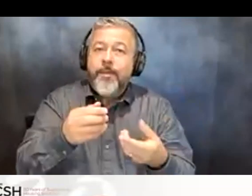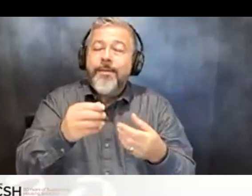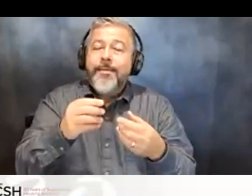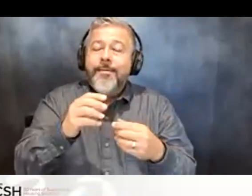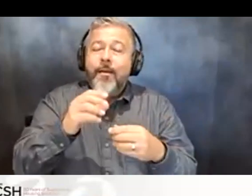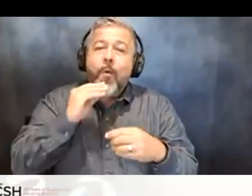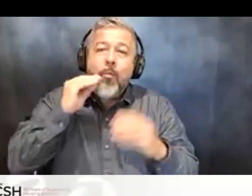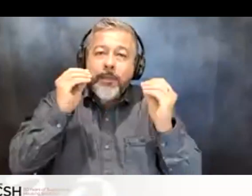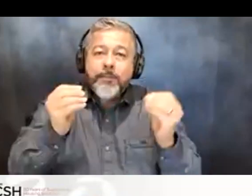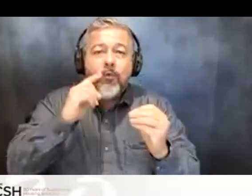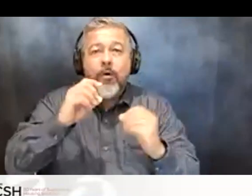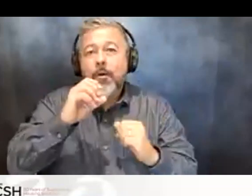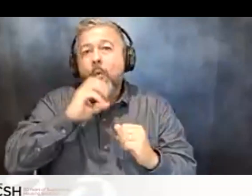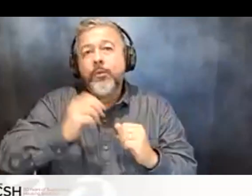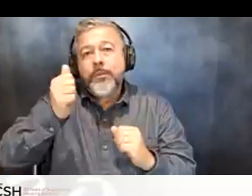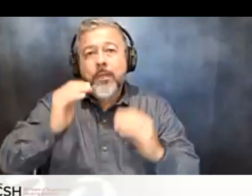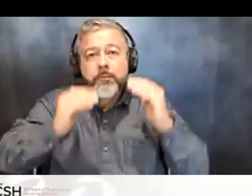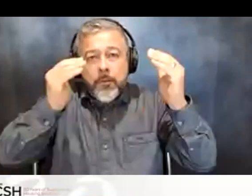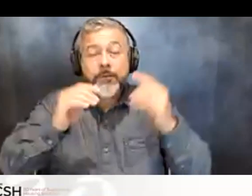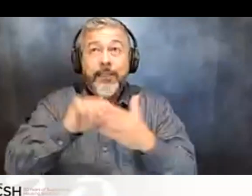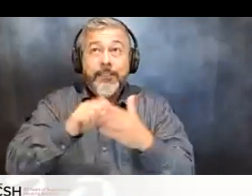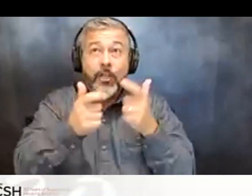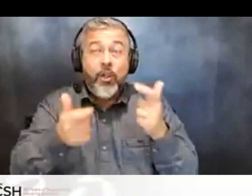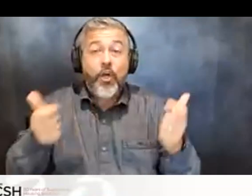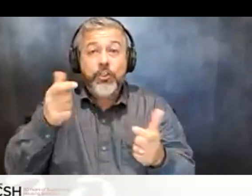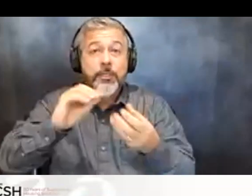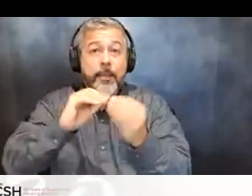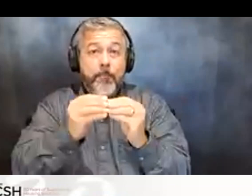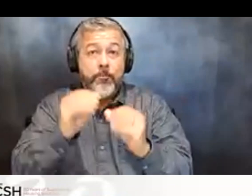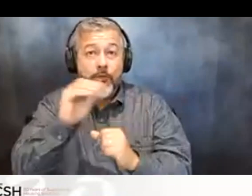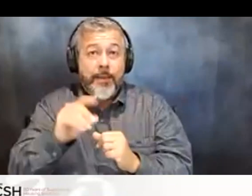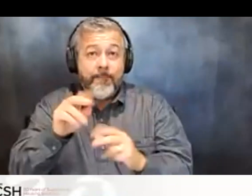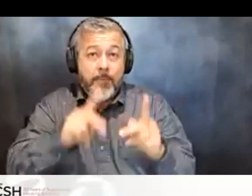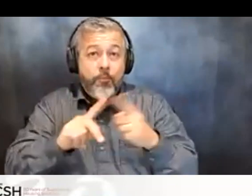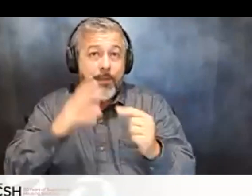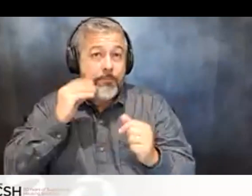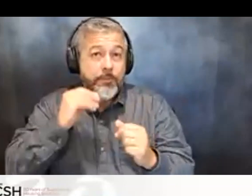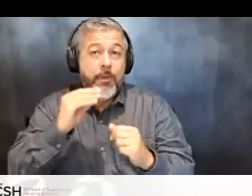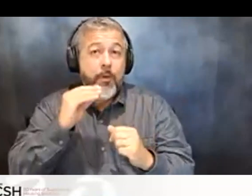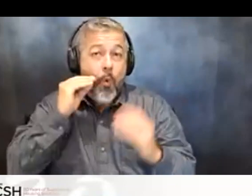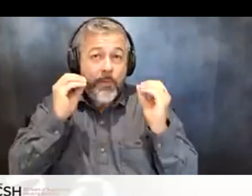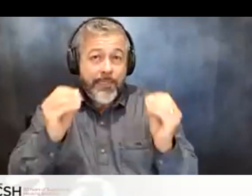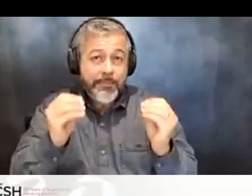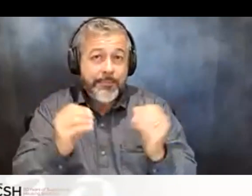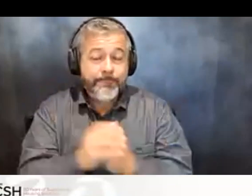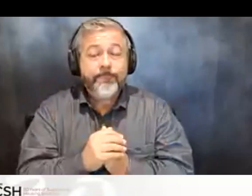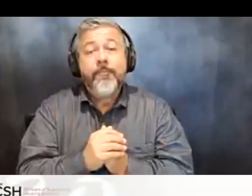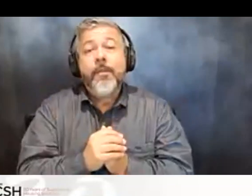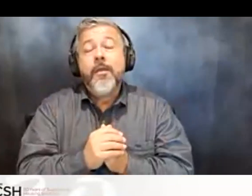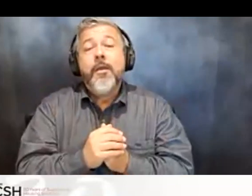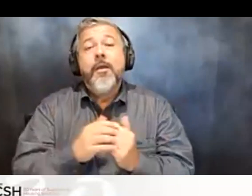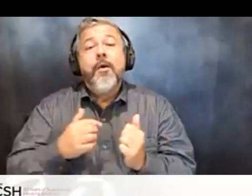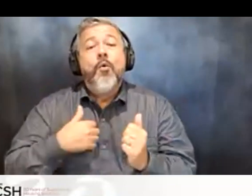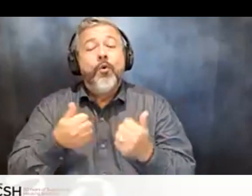growing population of people experiencing homelessness. The recommendations we tried to put together are intended to